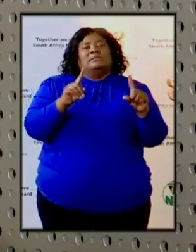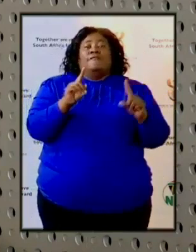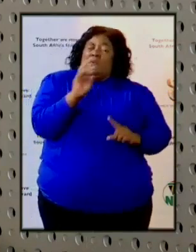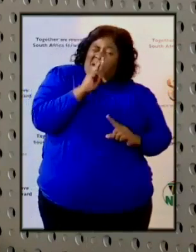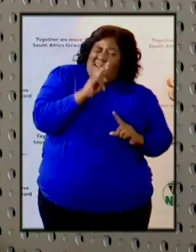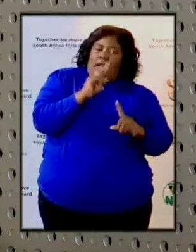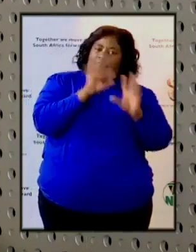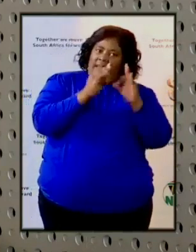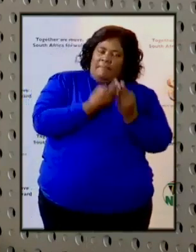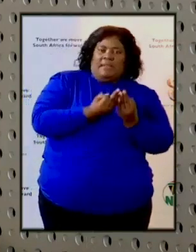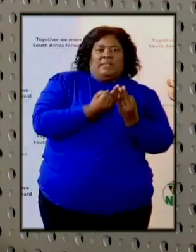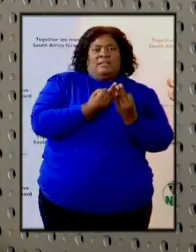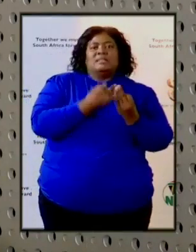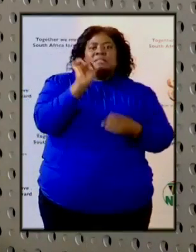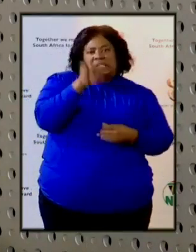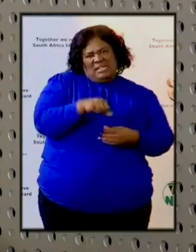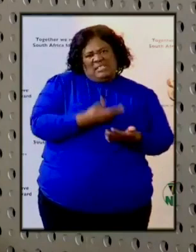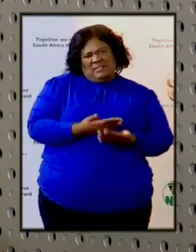not changed from what it was,